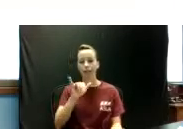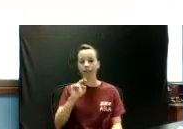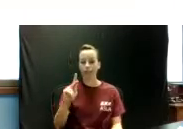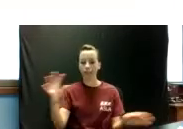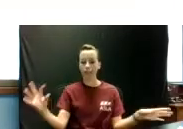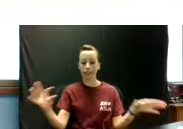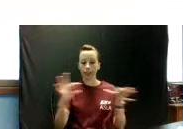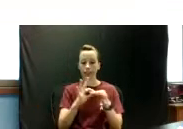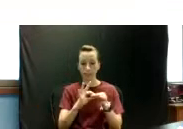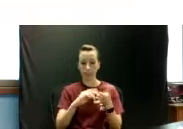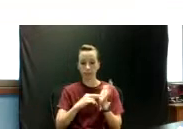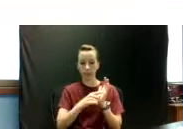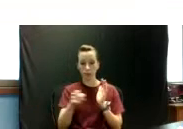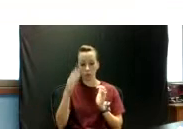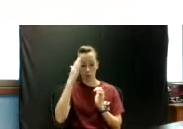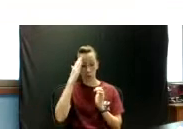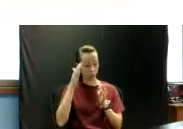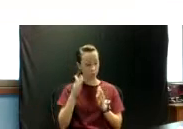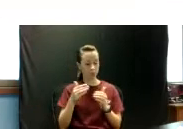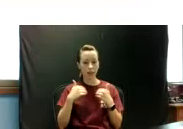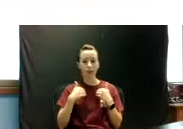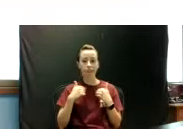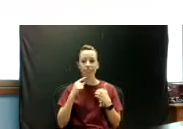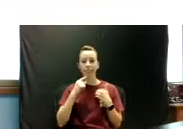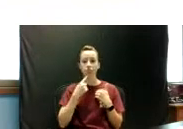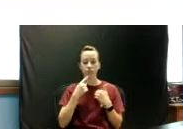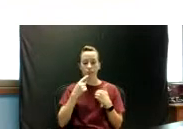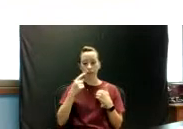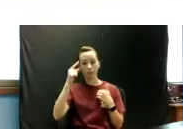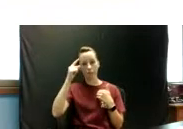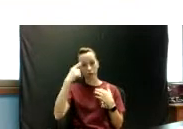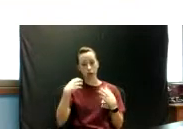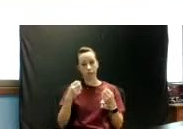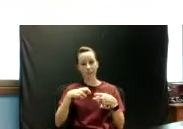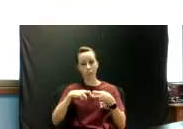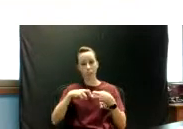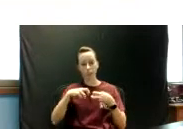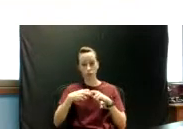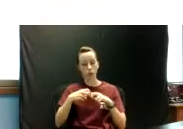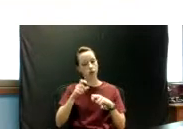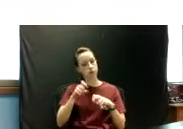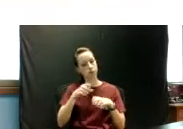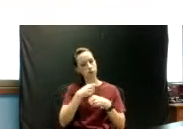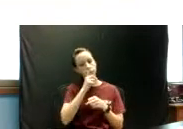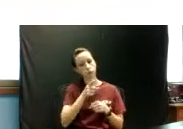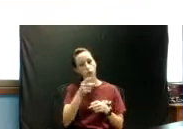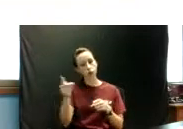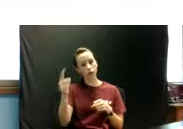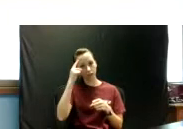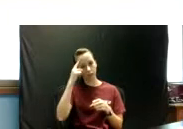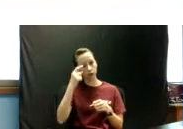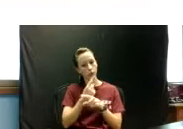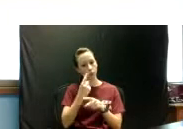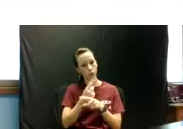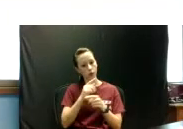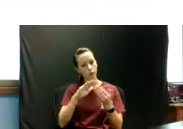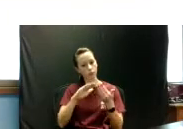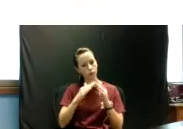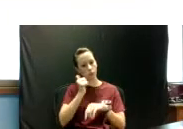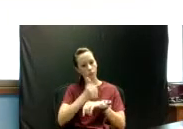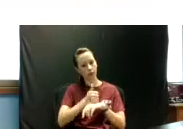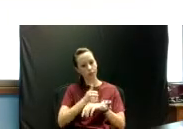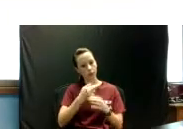really serious mental health issue, we've got to make sure that we're linking them to those appropriate community-based resources so they